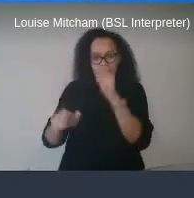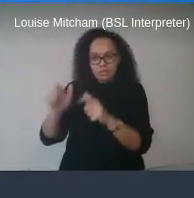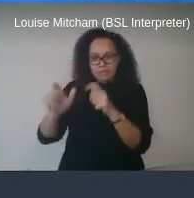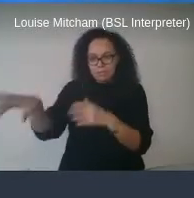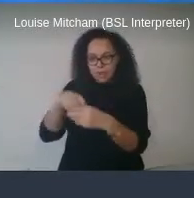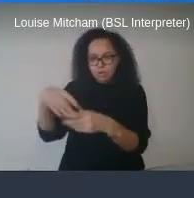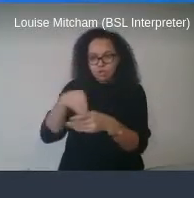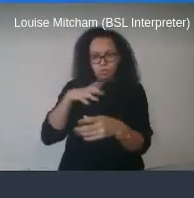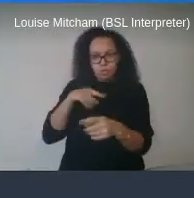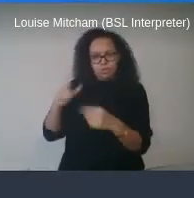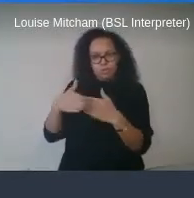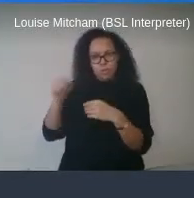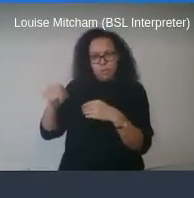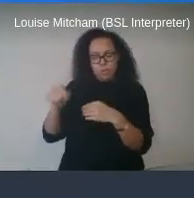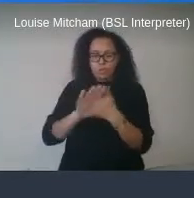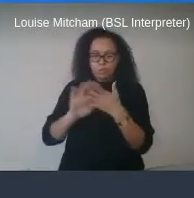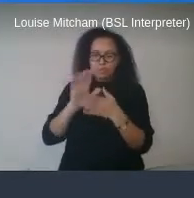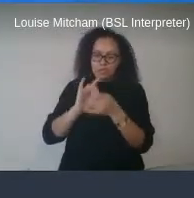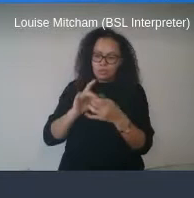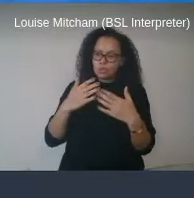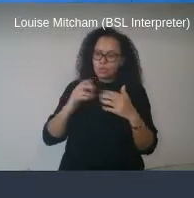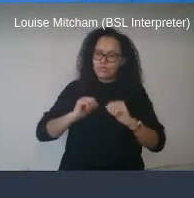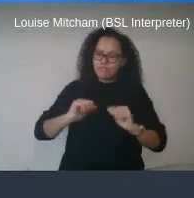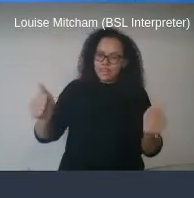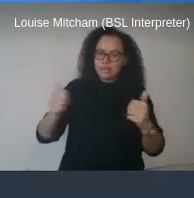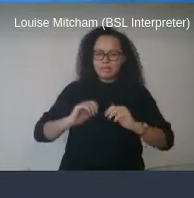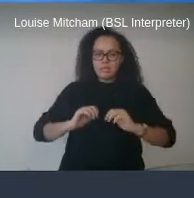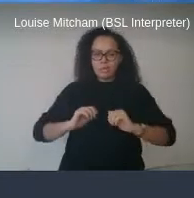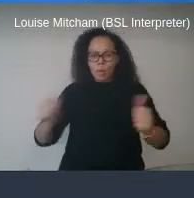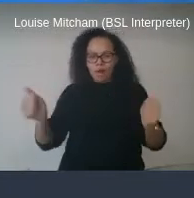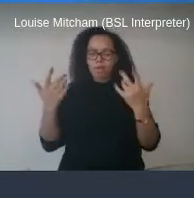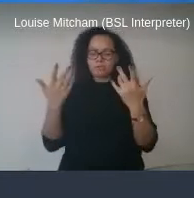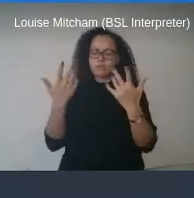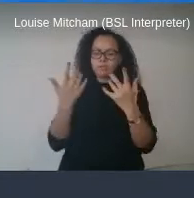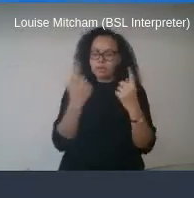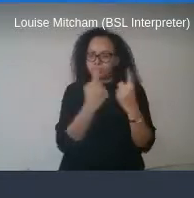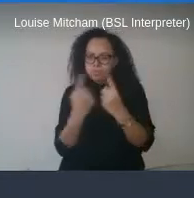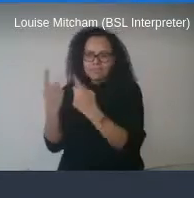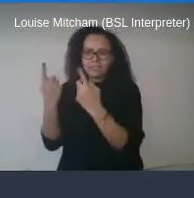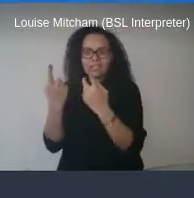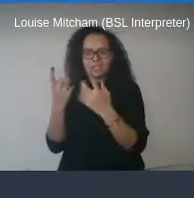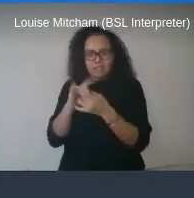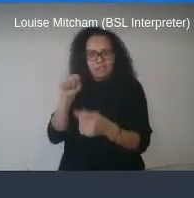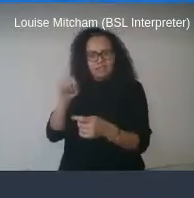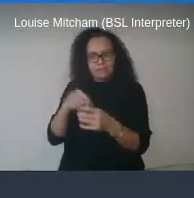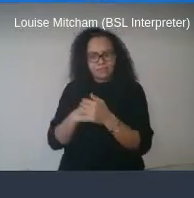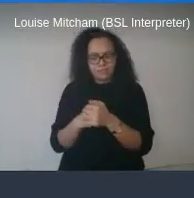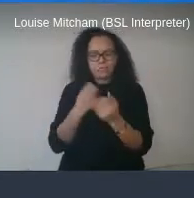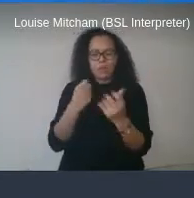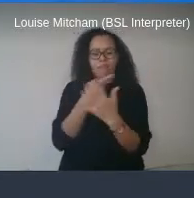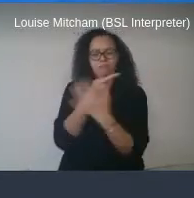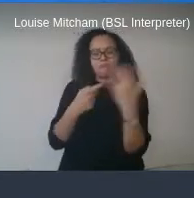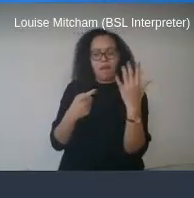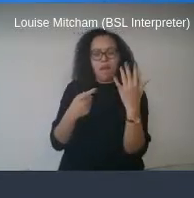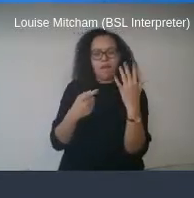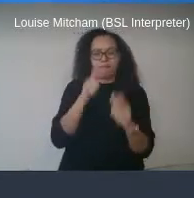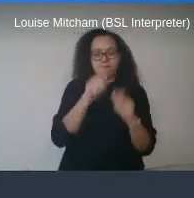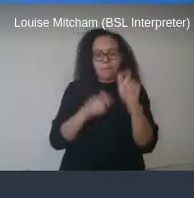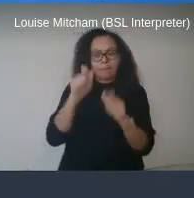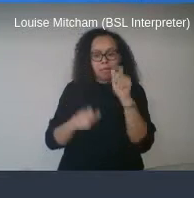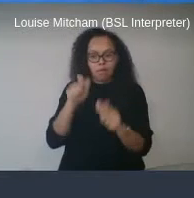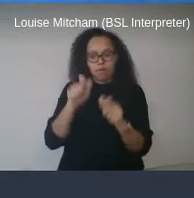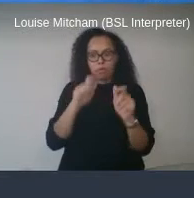around fitness, wellness, public health type products. So we got five key panelists that I'm going to do a quick intro